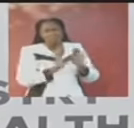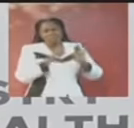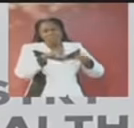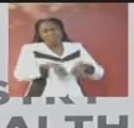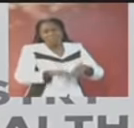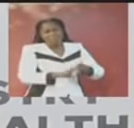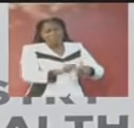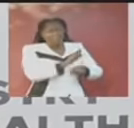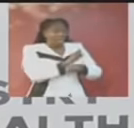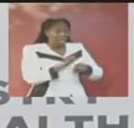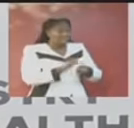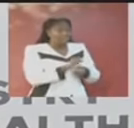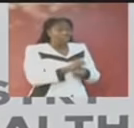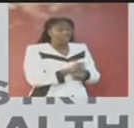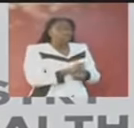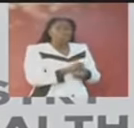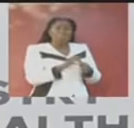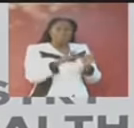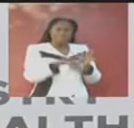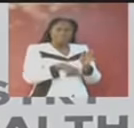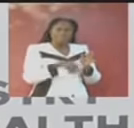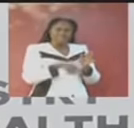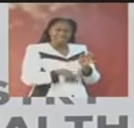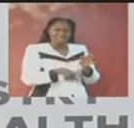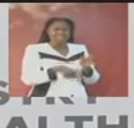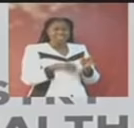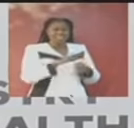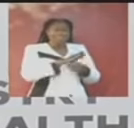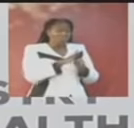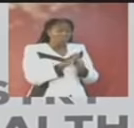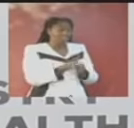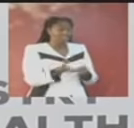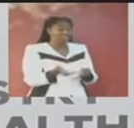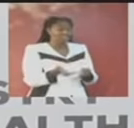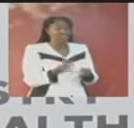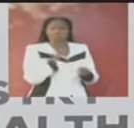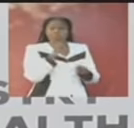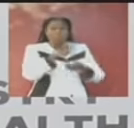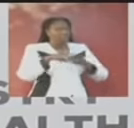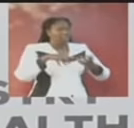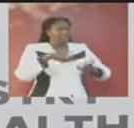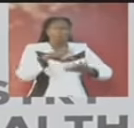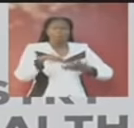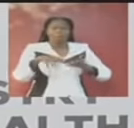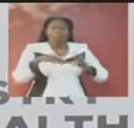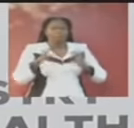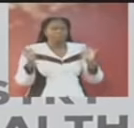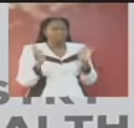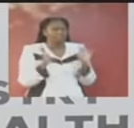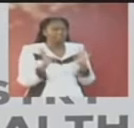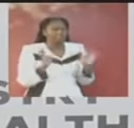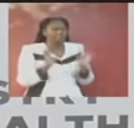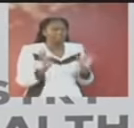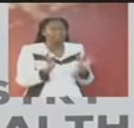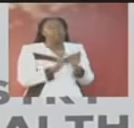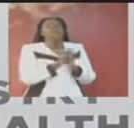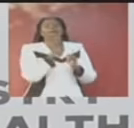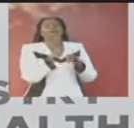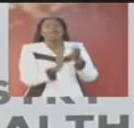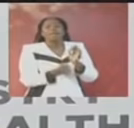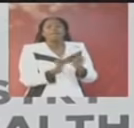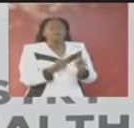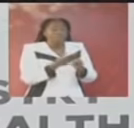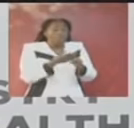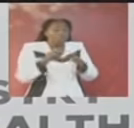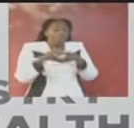opposed to community transmission. We do not mix persons from different countries. And